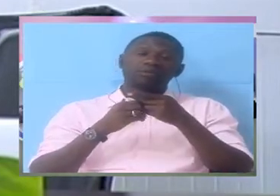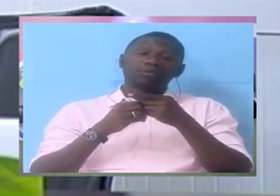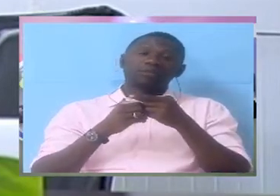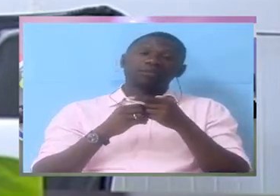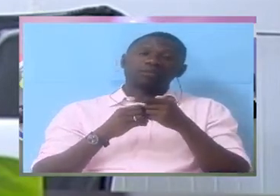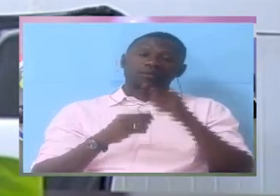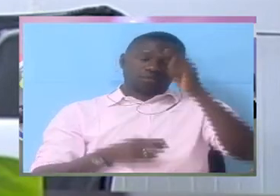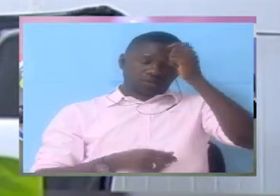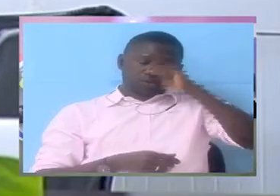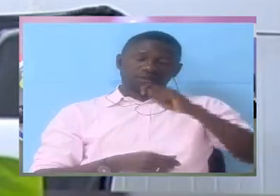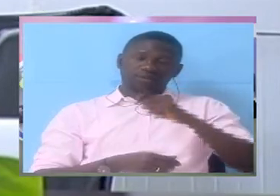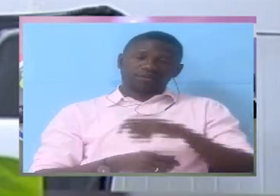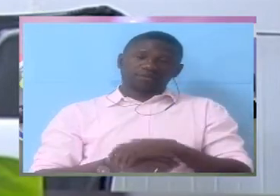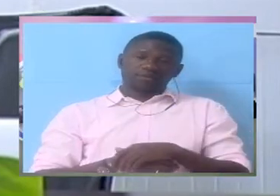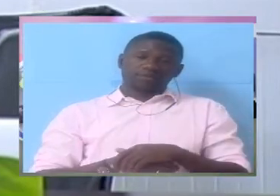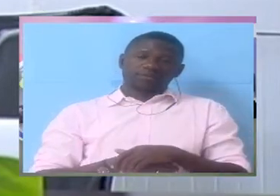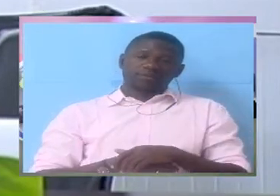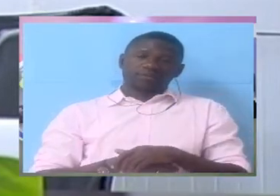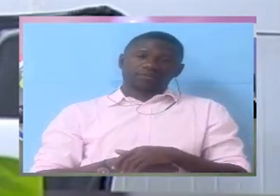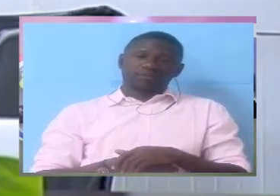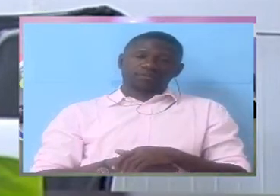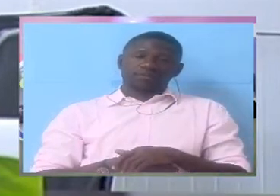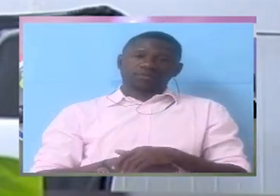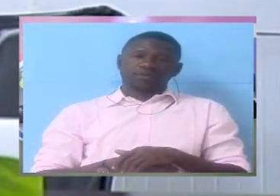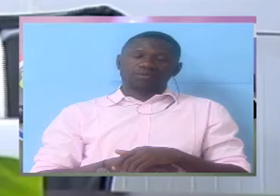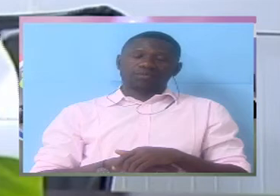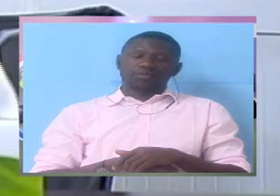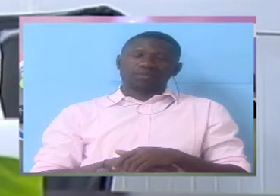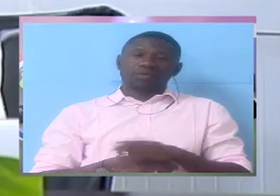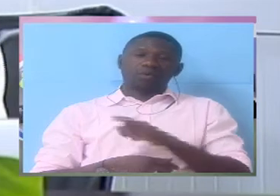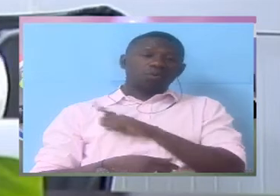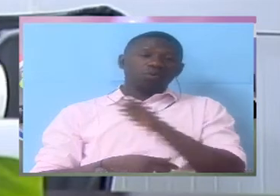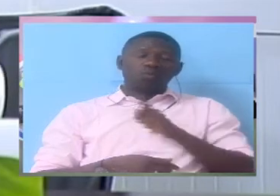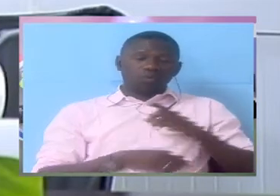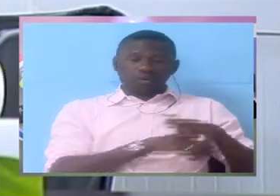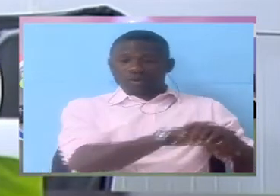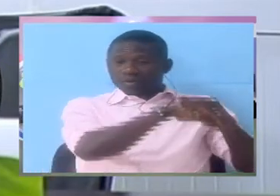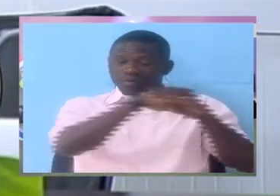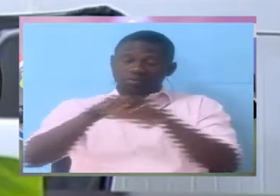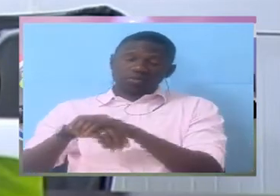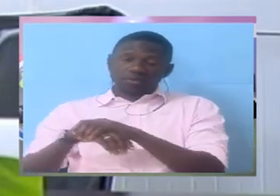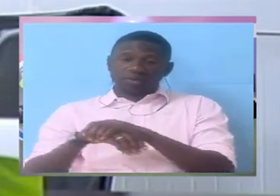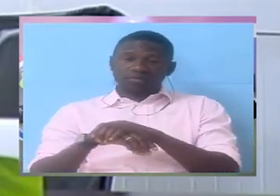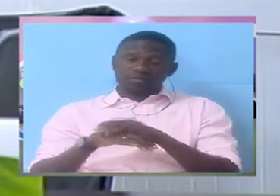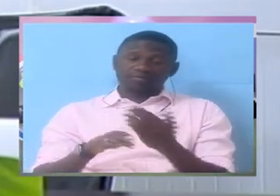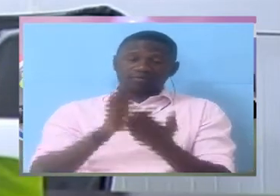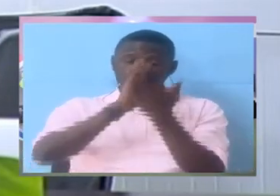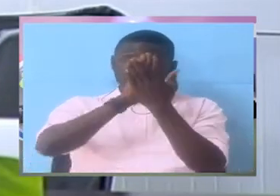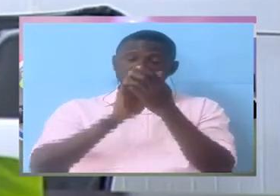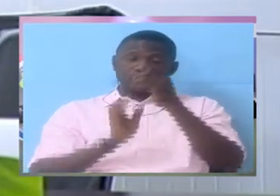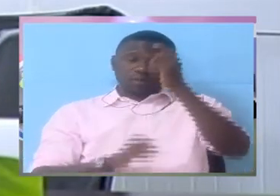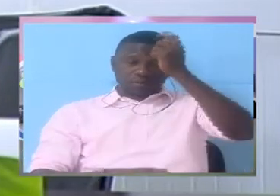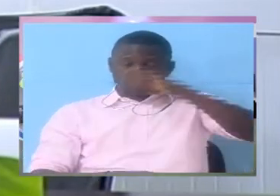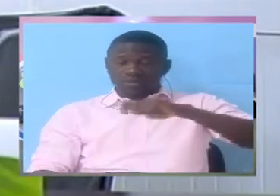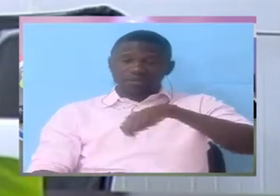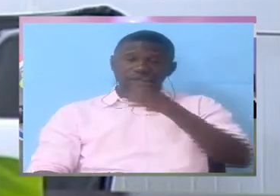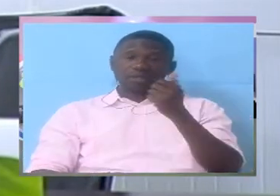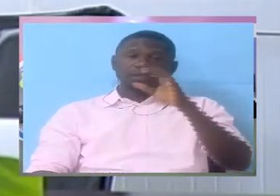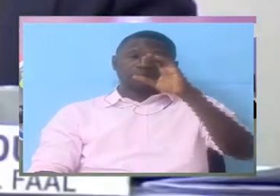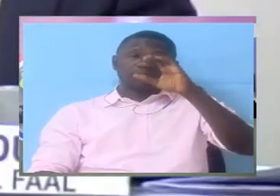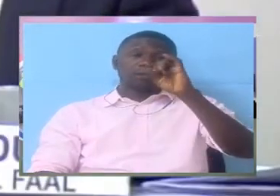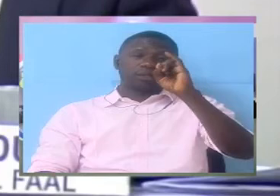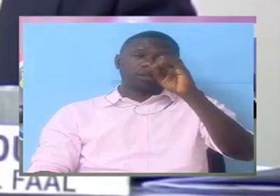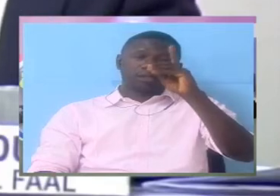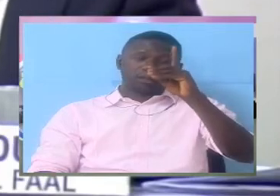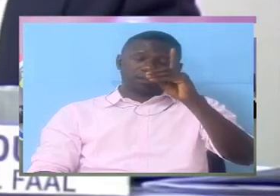the CIDs to charge them. To investigate. Okay. The police ni CID ole nyatilum la puru ya kuo kisi kisi. And then